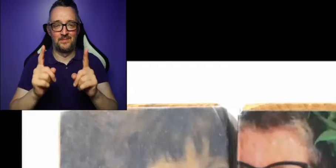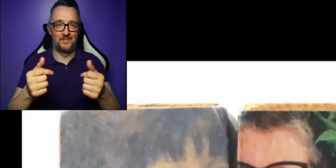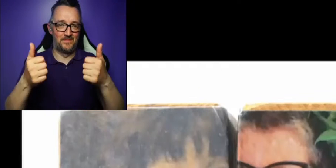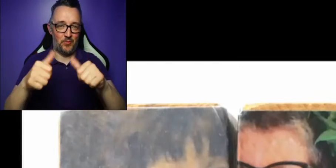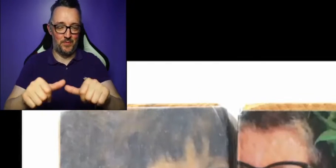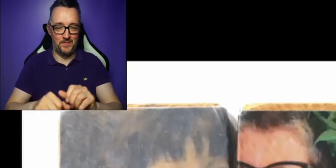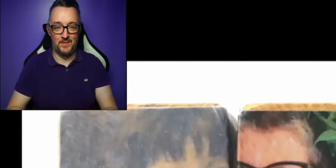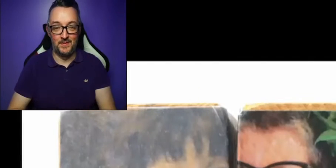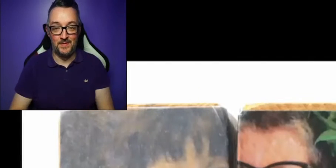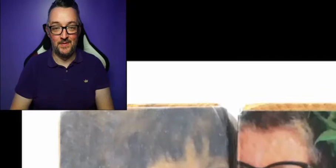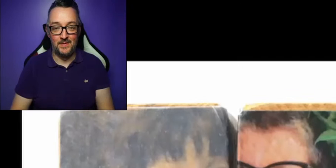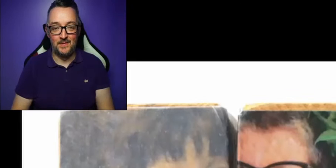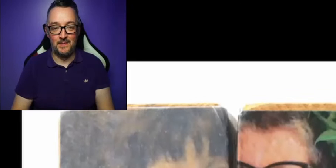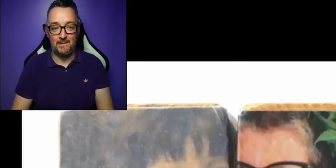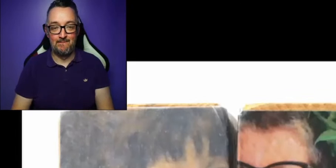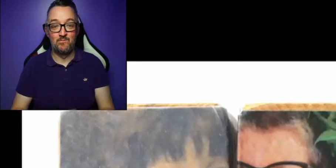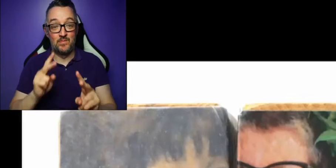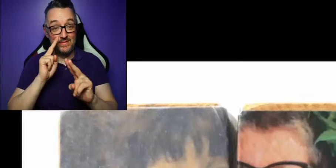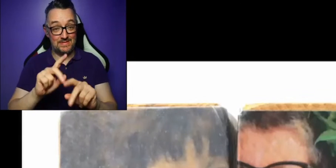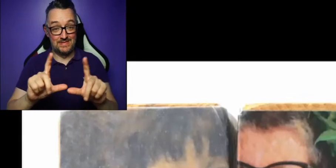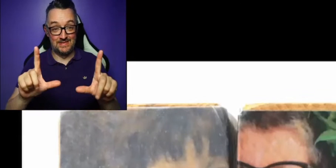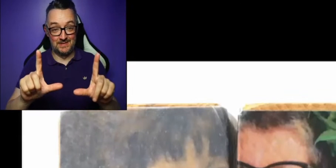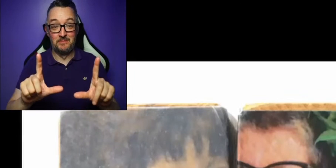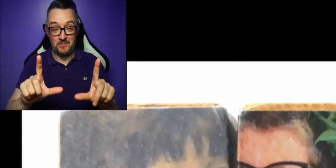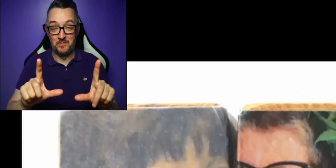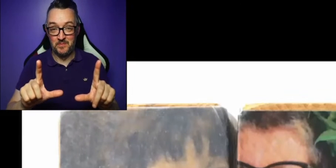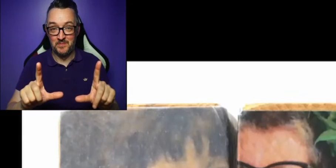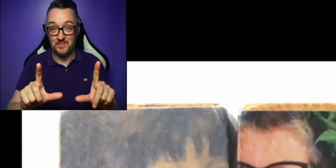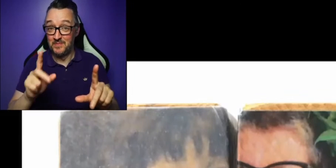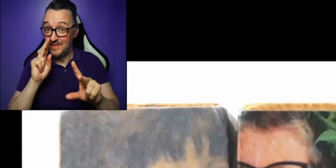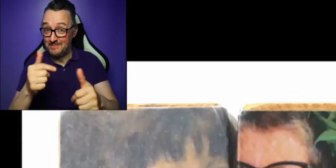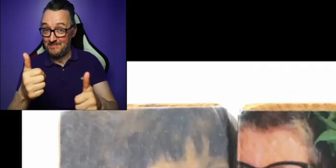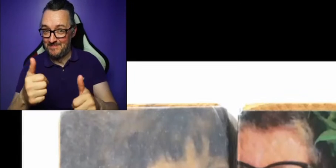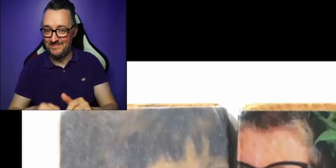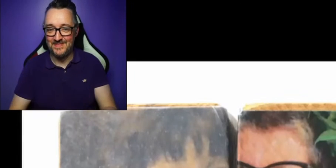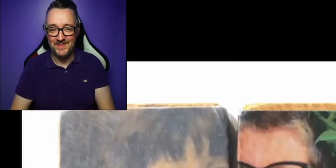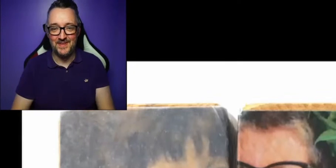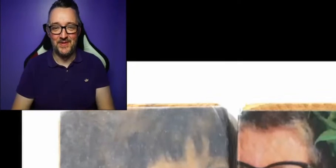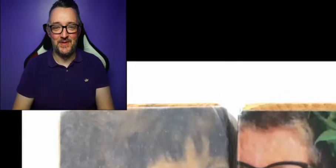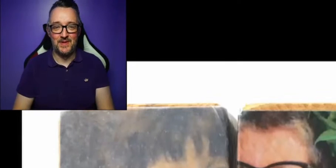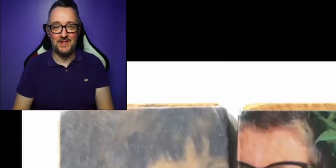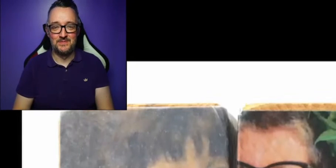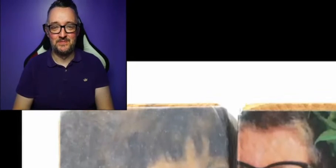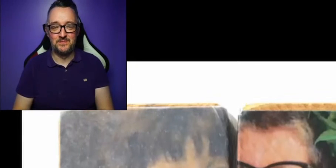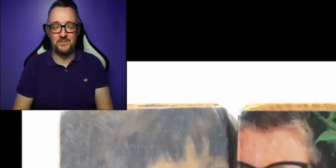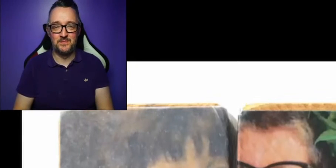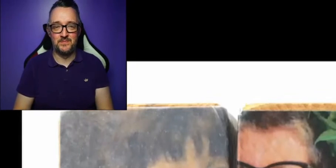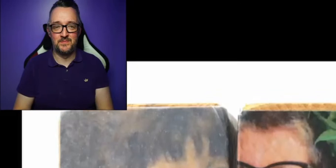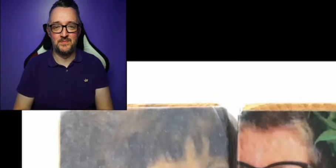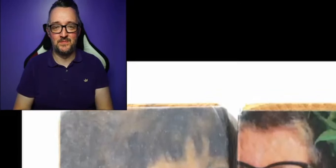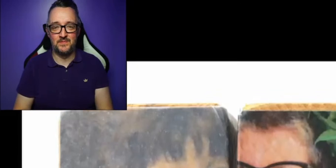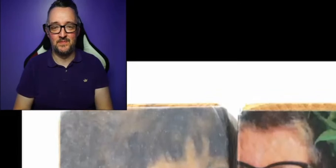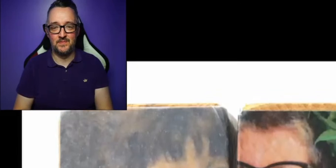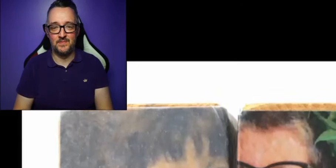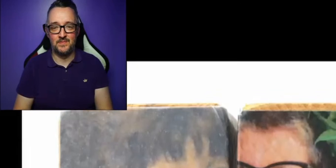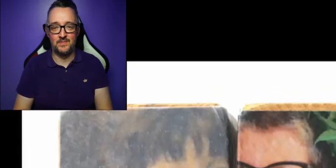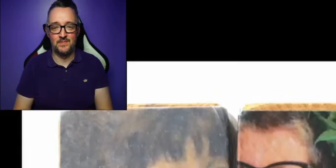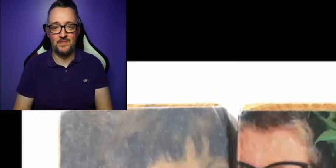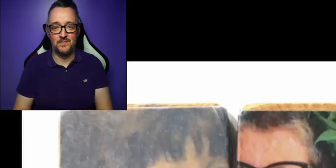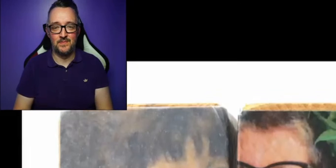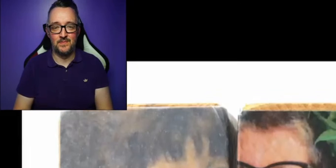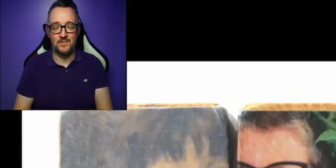There we go. Can we see that? Yeah, I can see it. So can I. That's good.